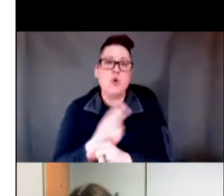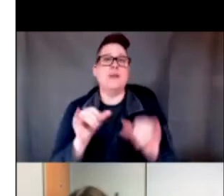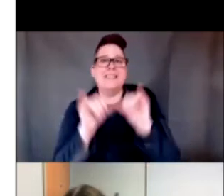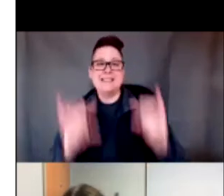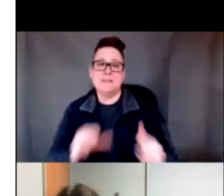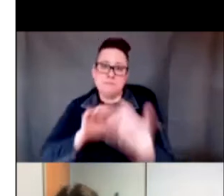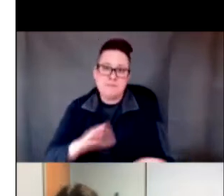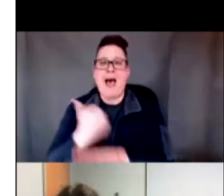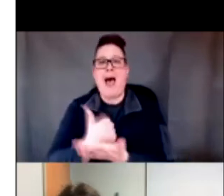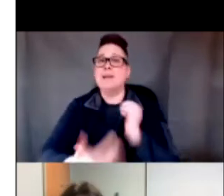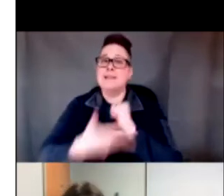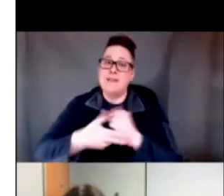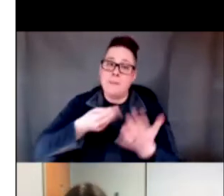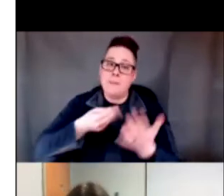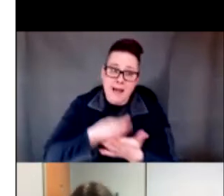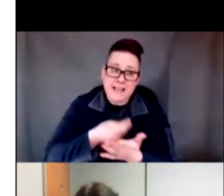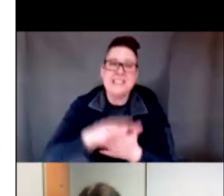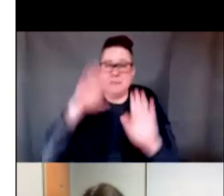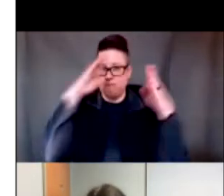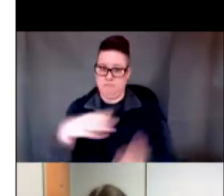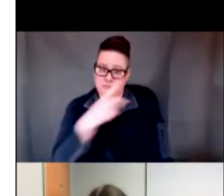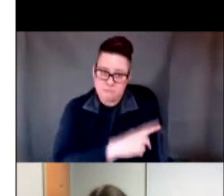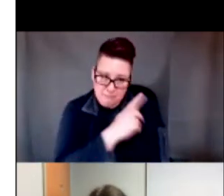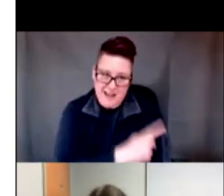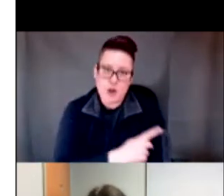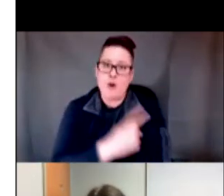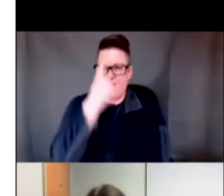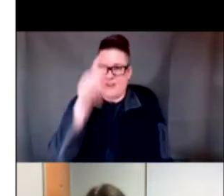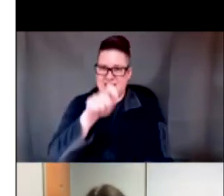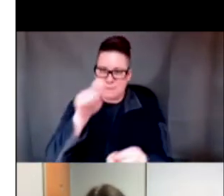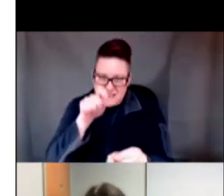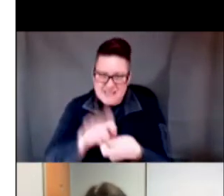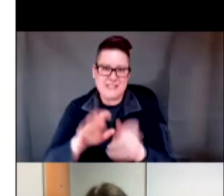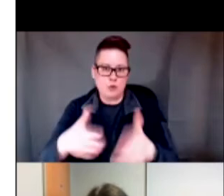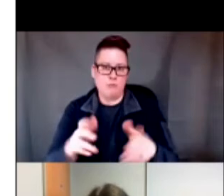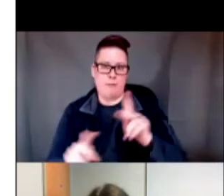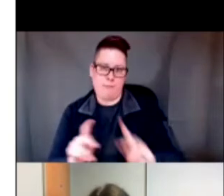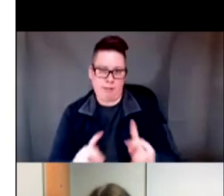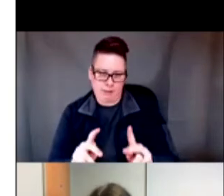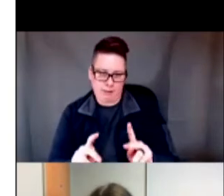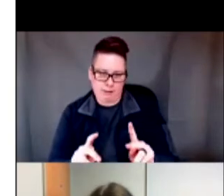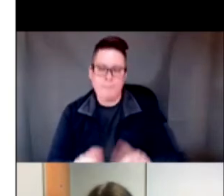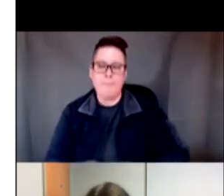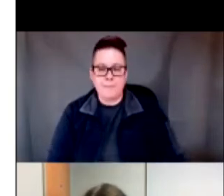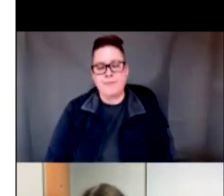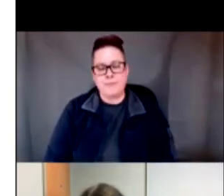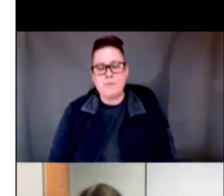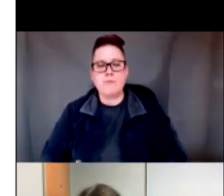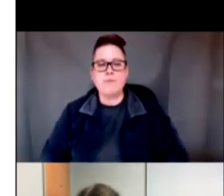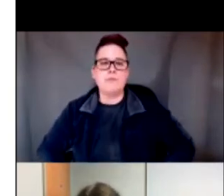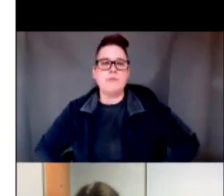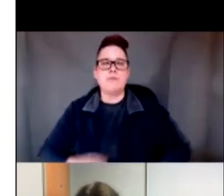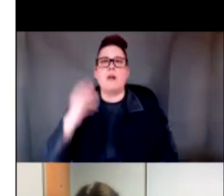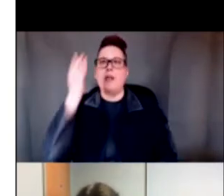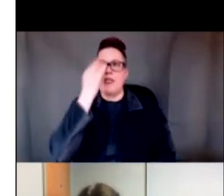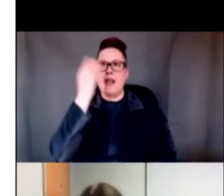is cost-effective, patient-centered, and for a specifically defined population. And so when we think